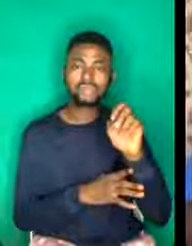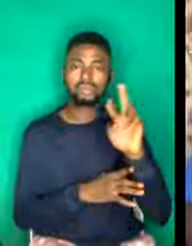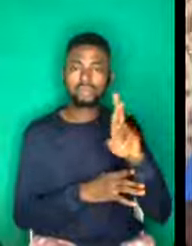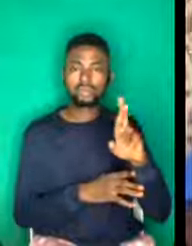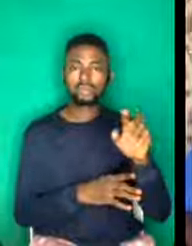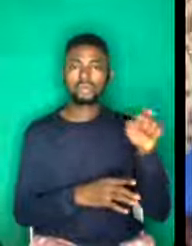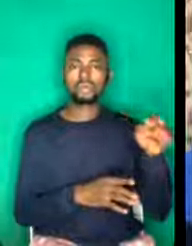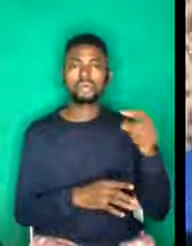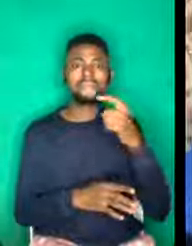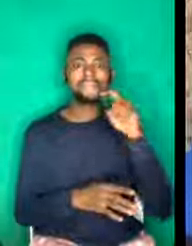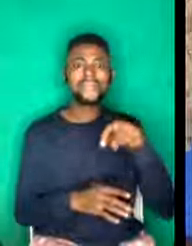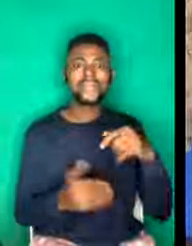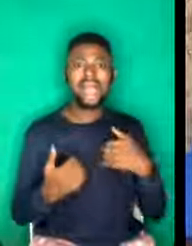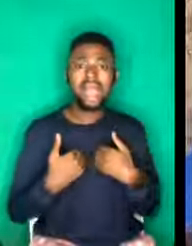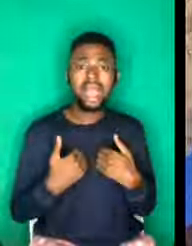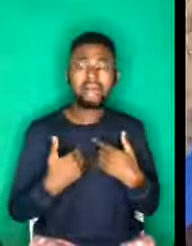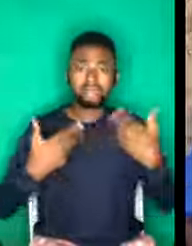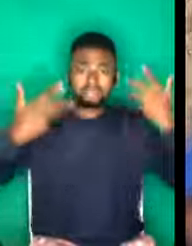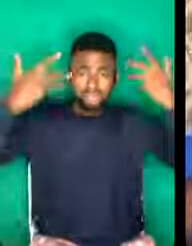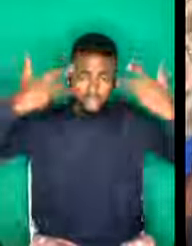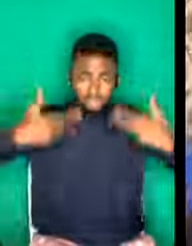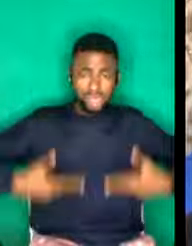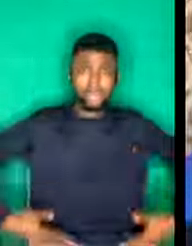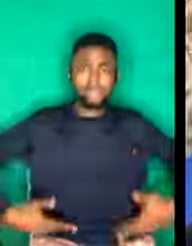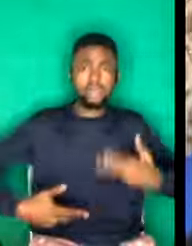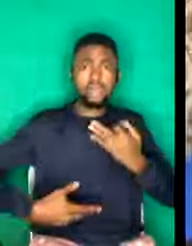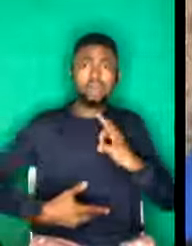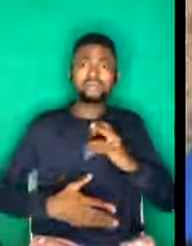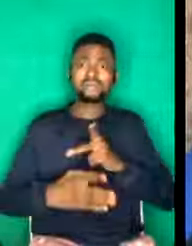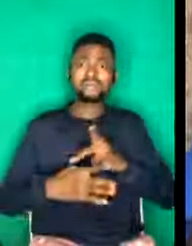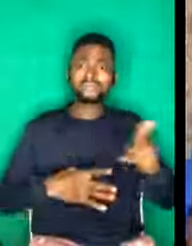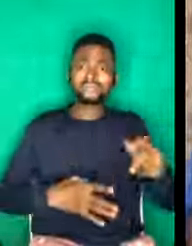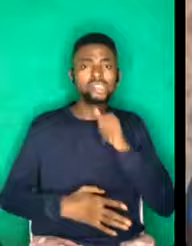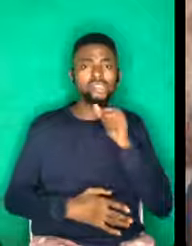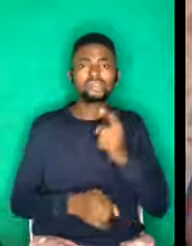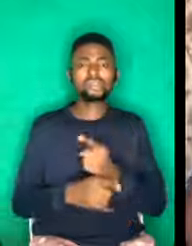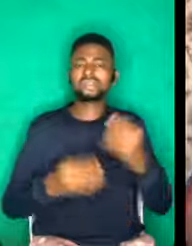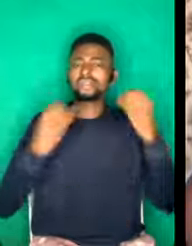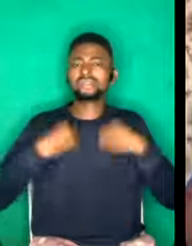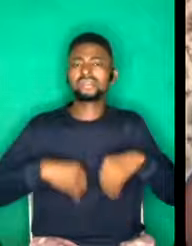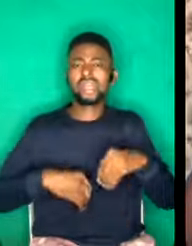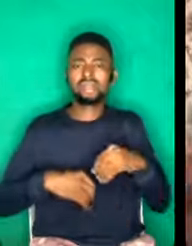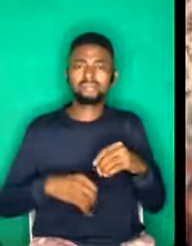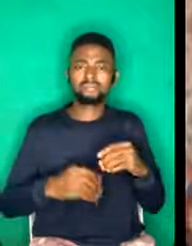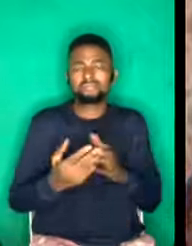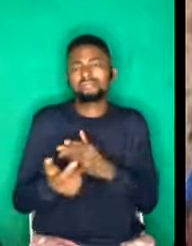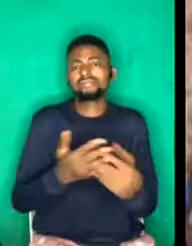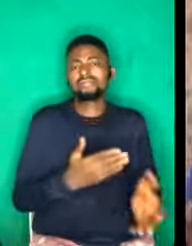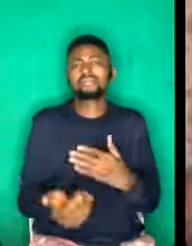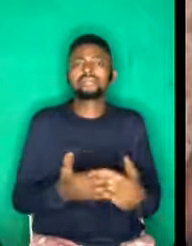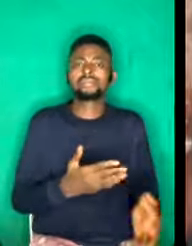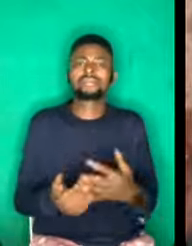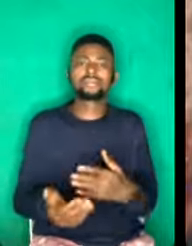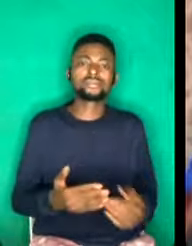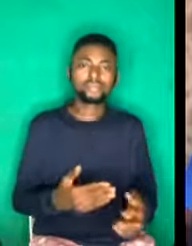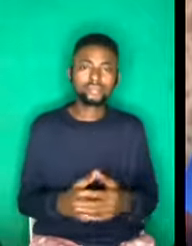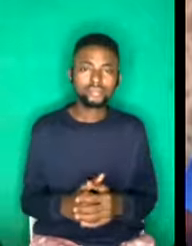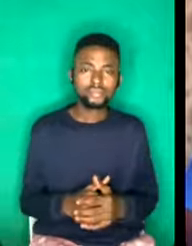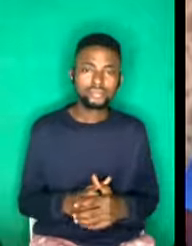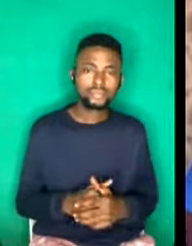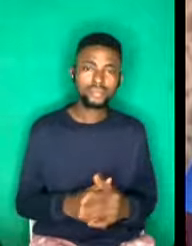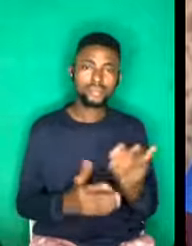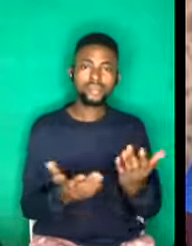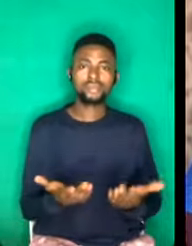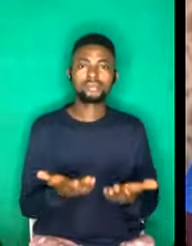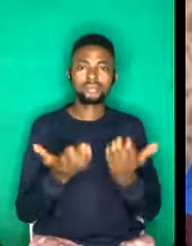this appearance of a professional. You don't dress shabbily. You don't dress anyhow to events. You represent very well. So